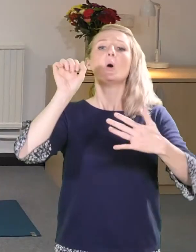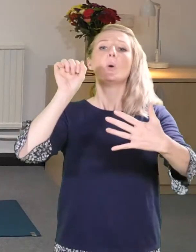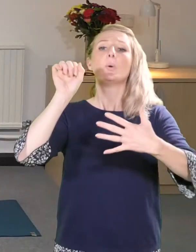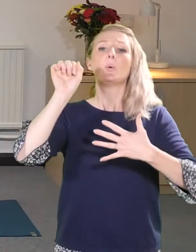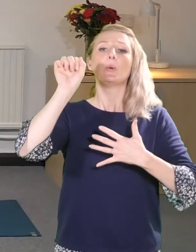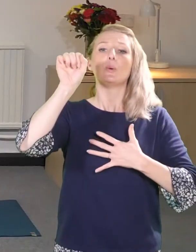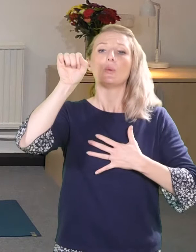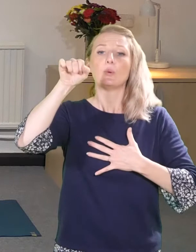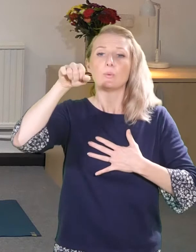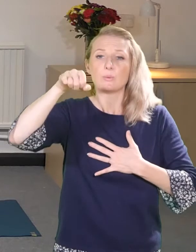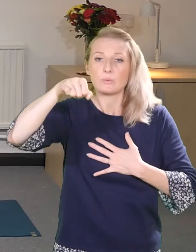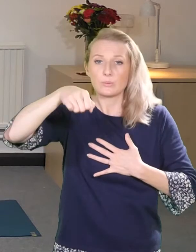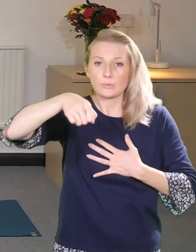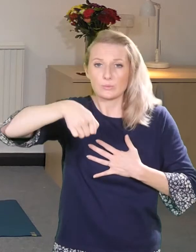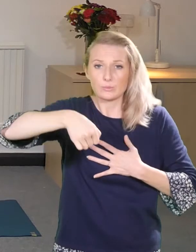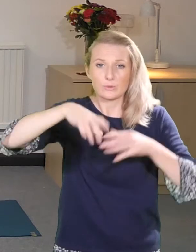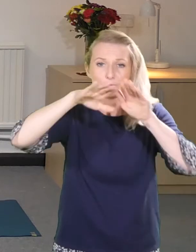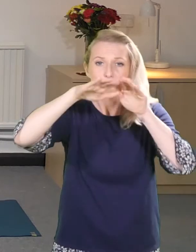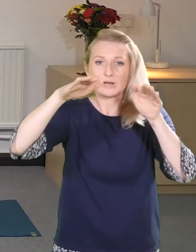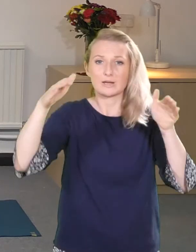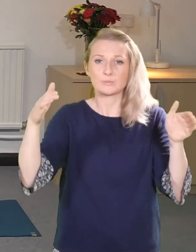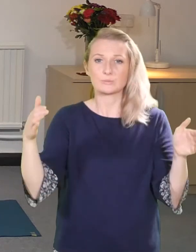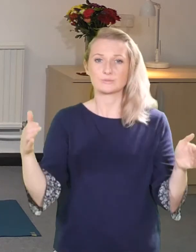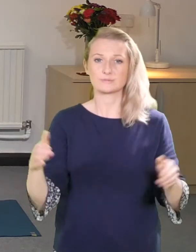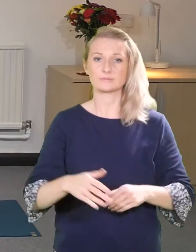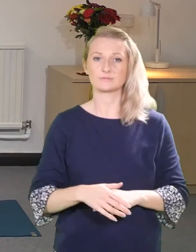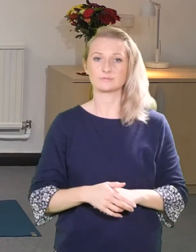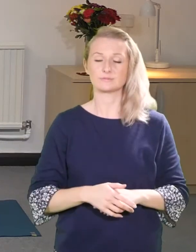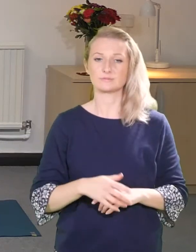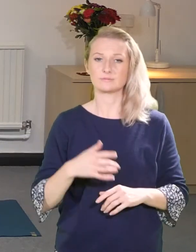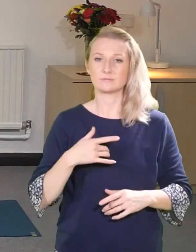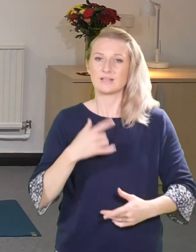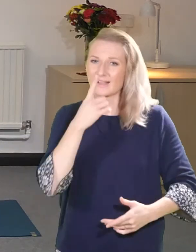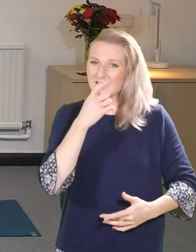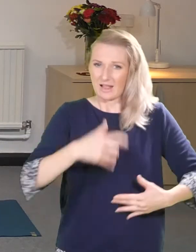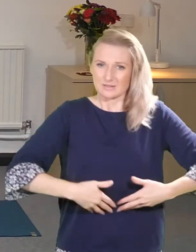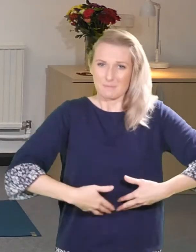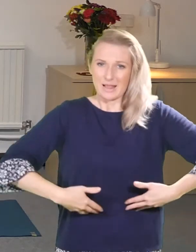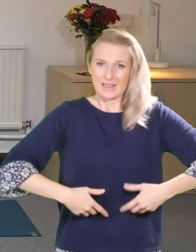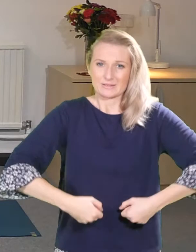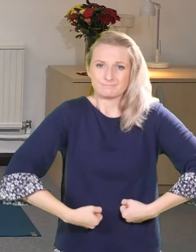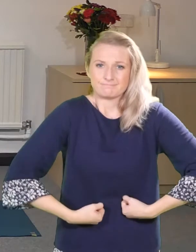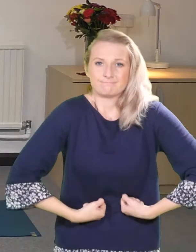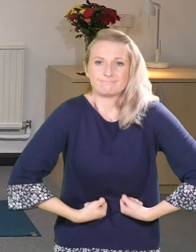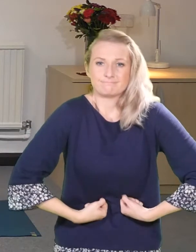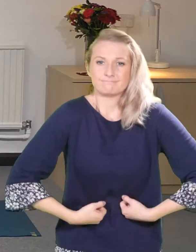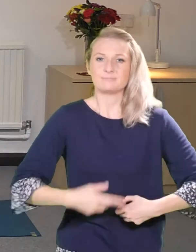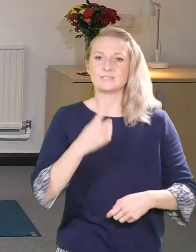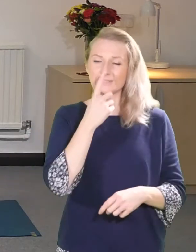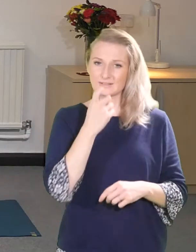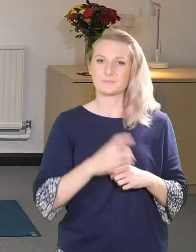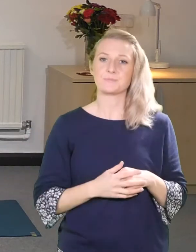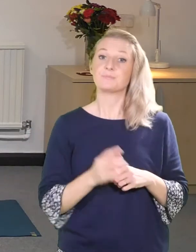Exhale, round your spine, drop your chin. You might like to draw your belly in here as well. 3